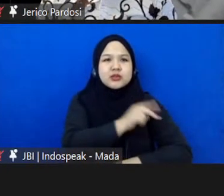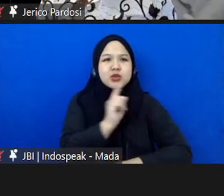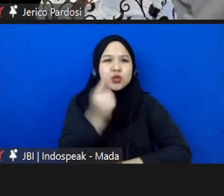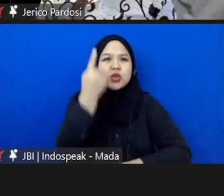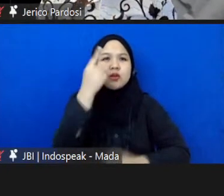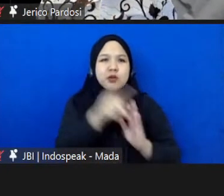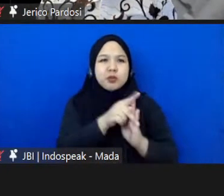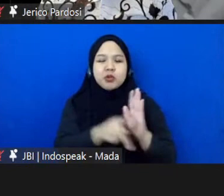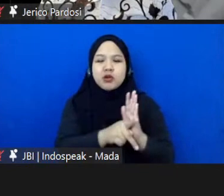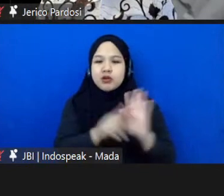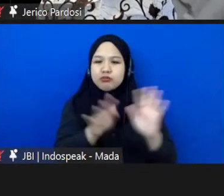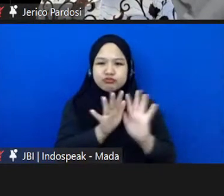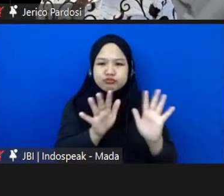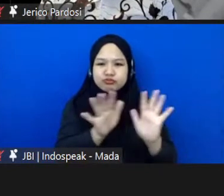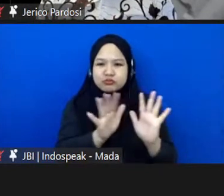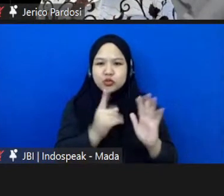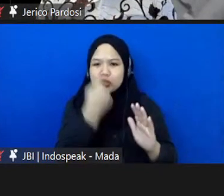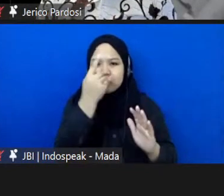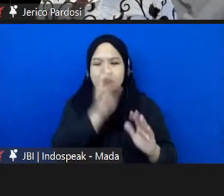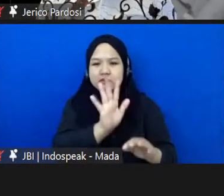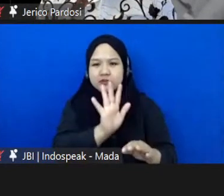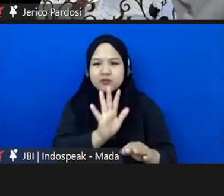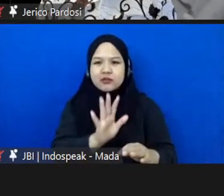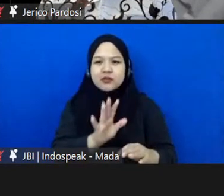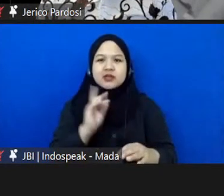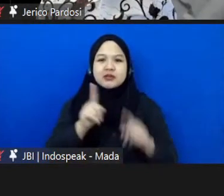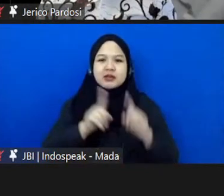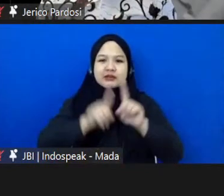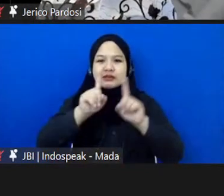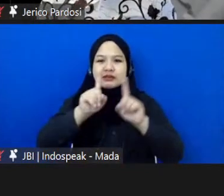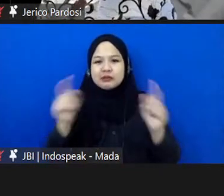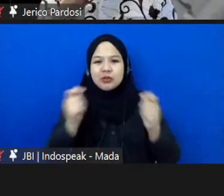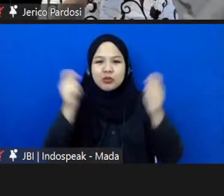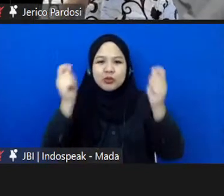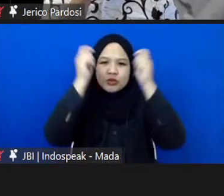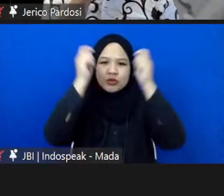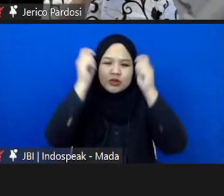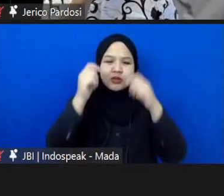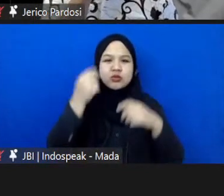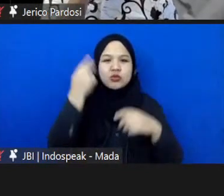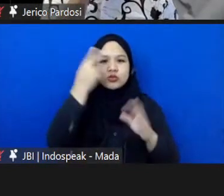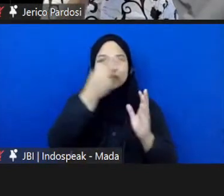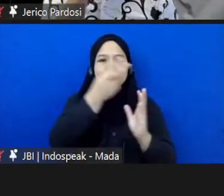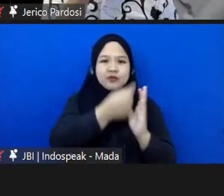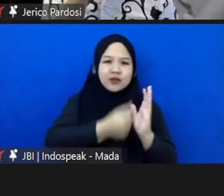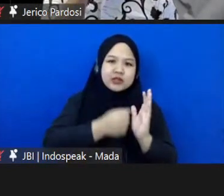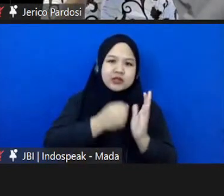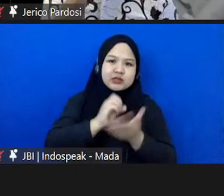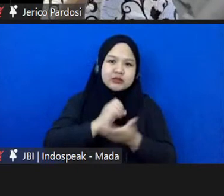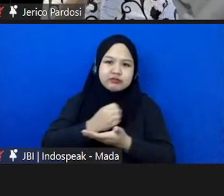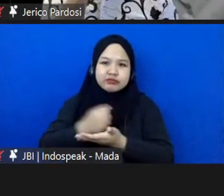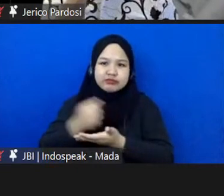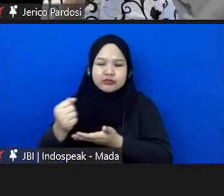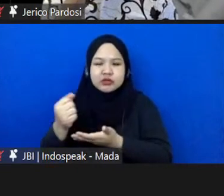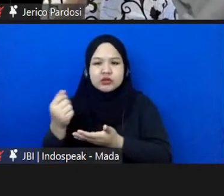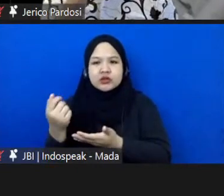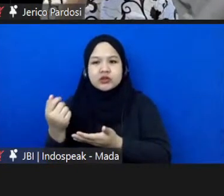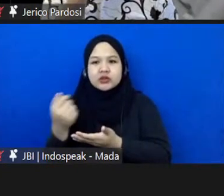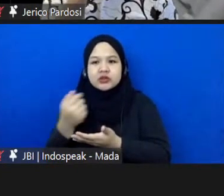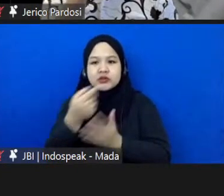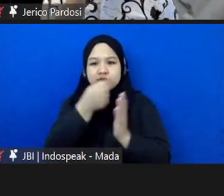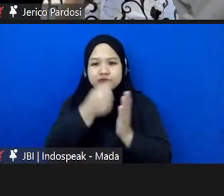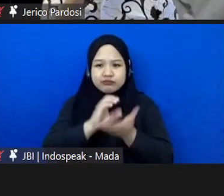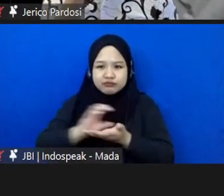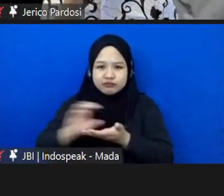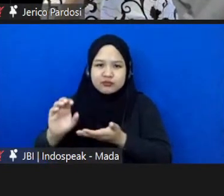of popularity in funding, there's obviously a deficit